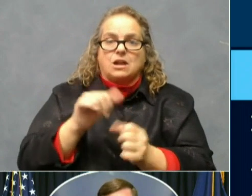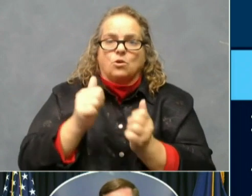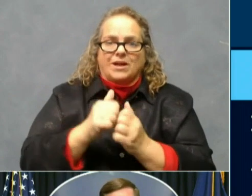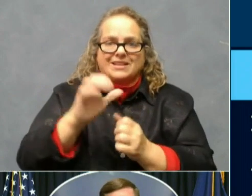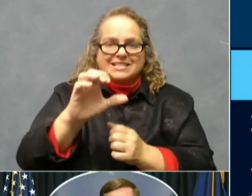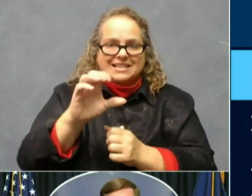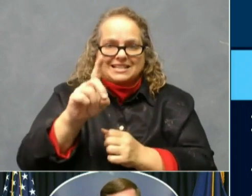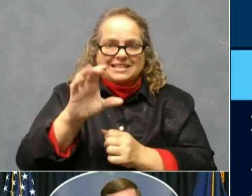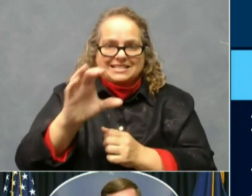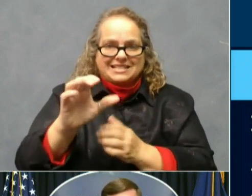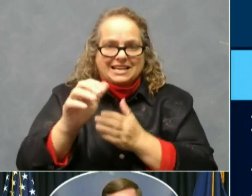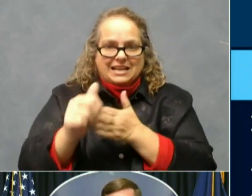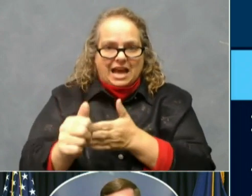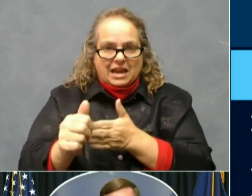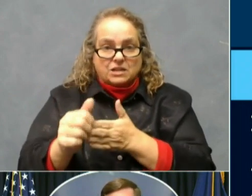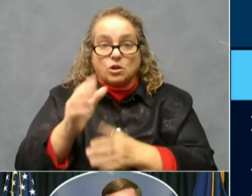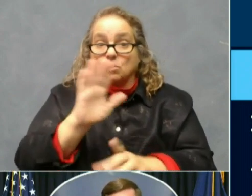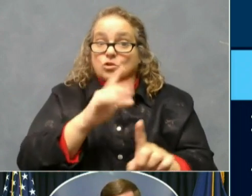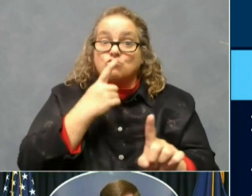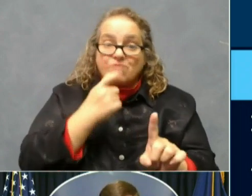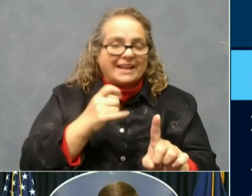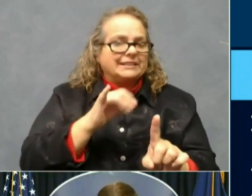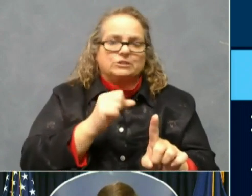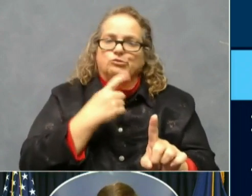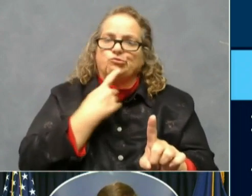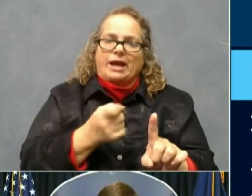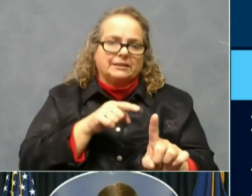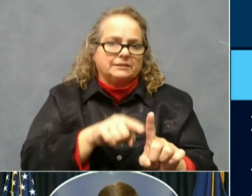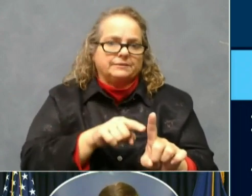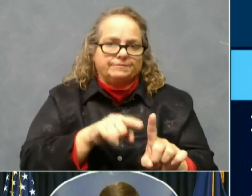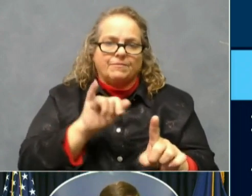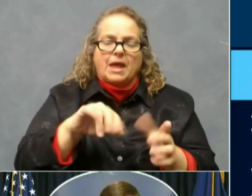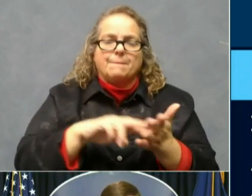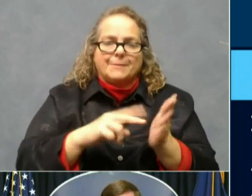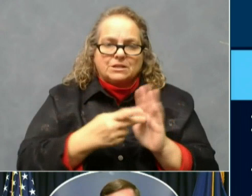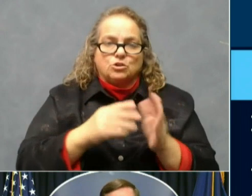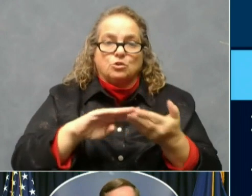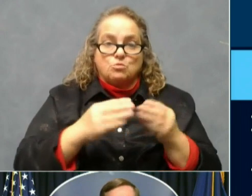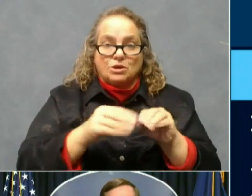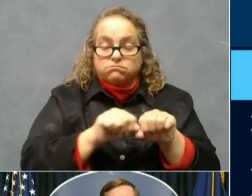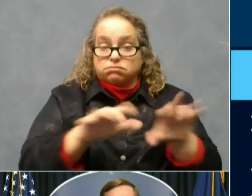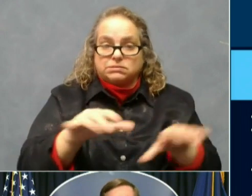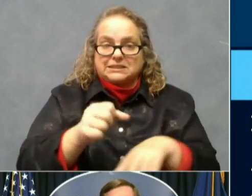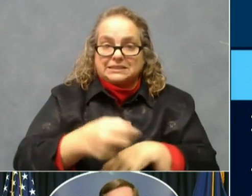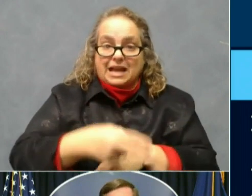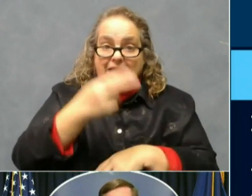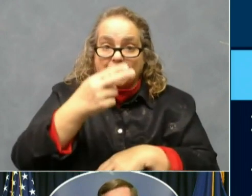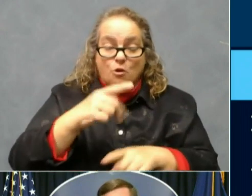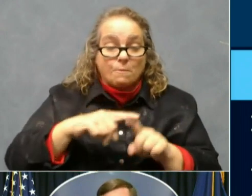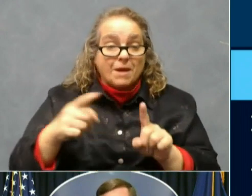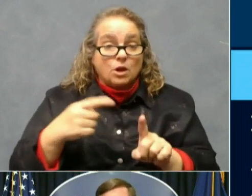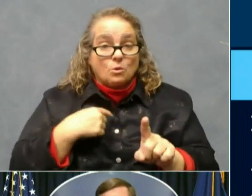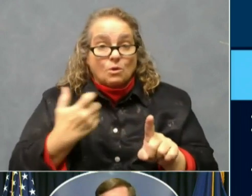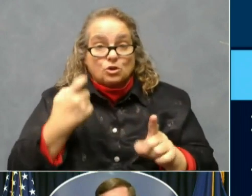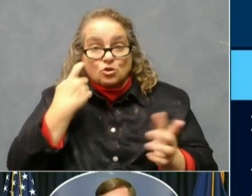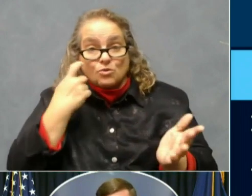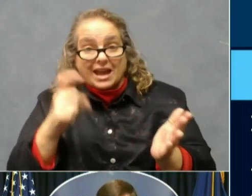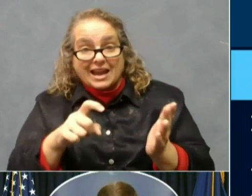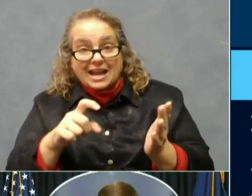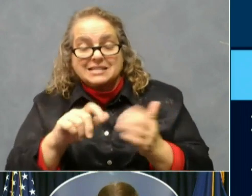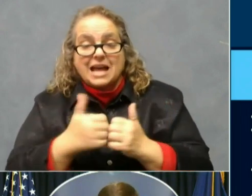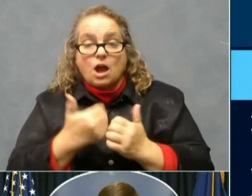So what's red is red. That's when they think that community transmission is high. But recognizing how well schools